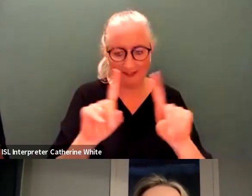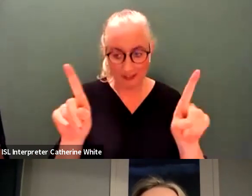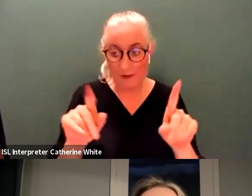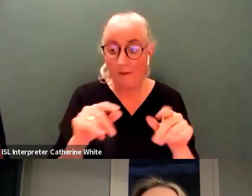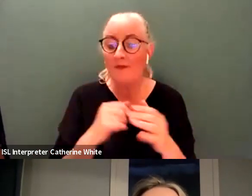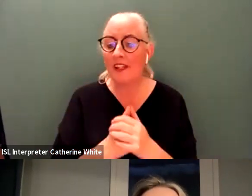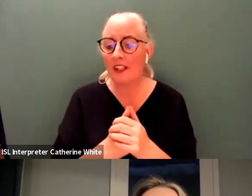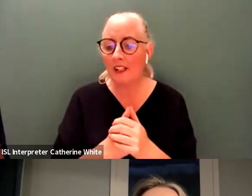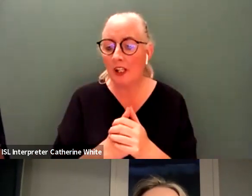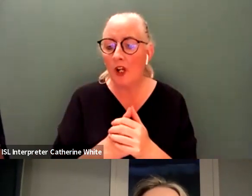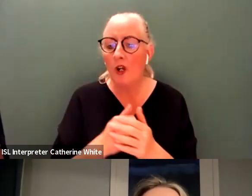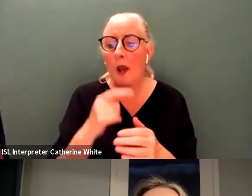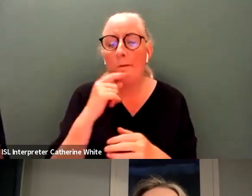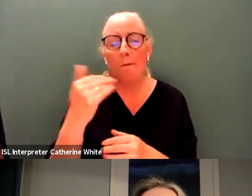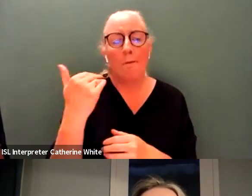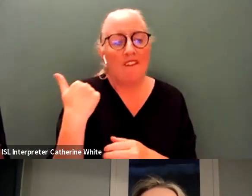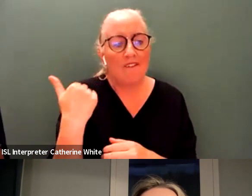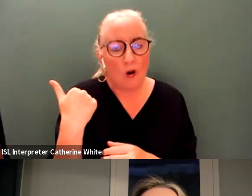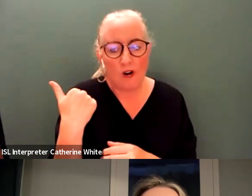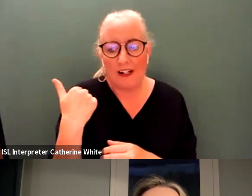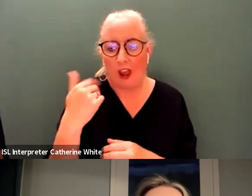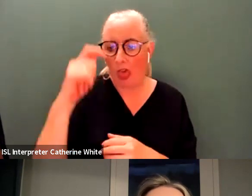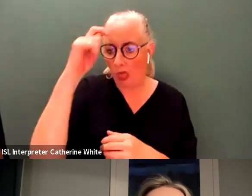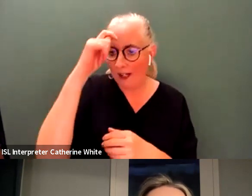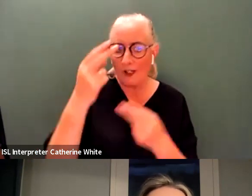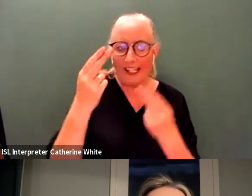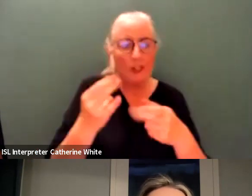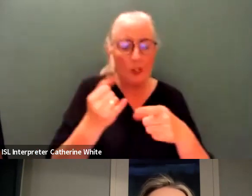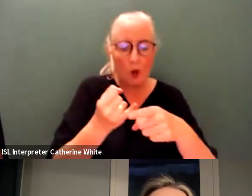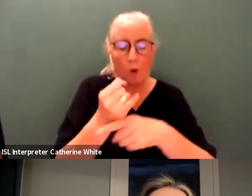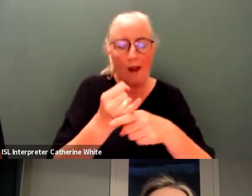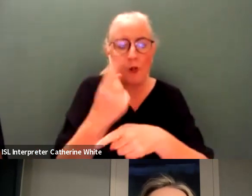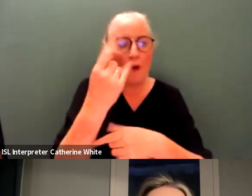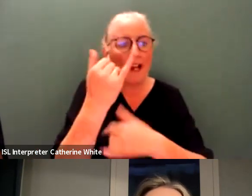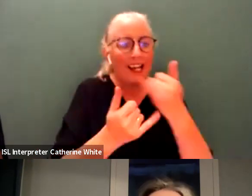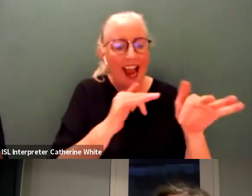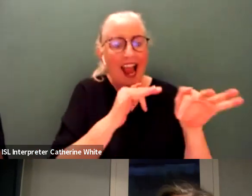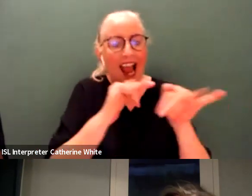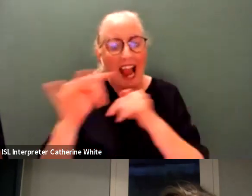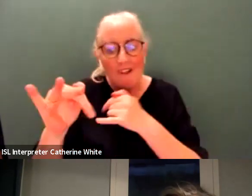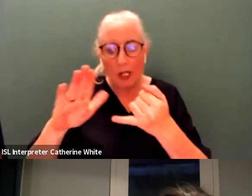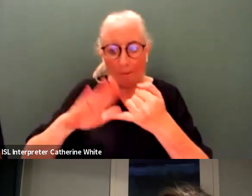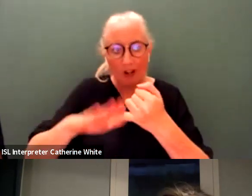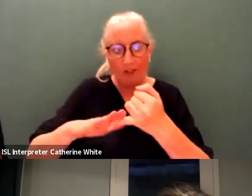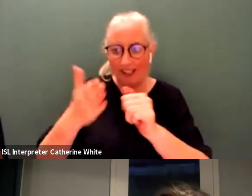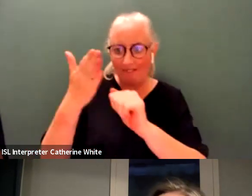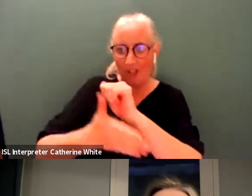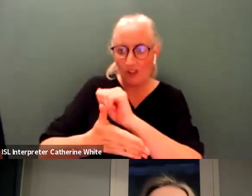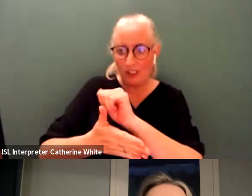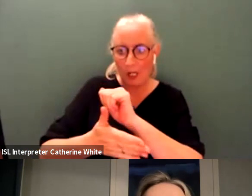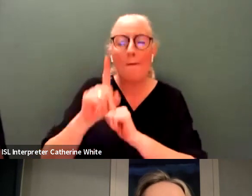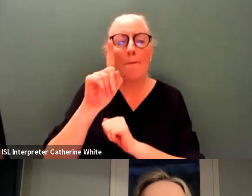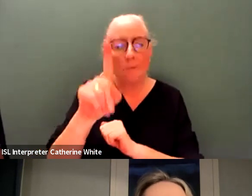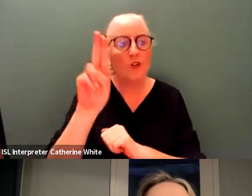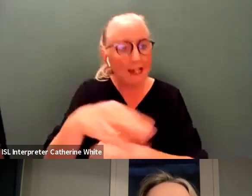So traditionally it was kind of thought you needed to wait for a year after your periods finished. You can certainly